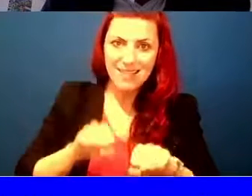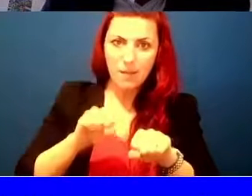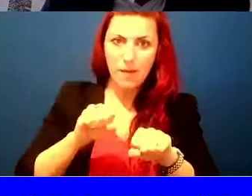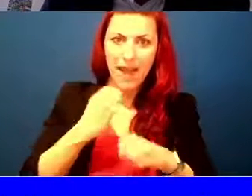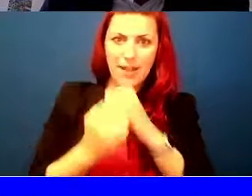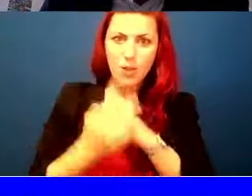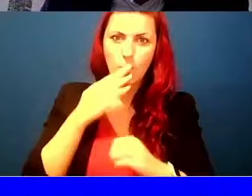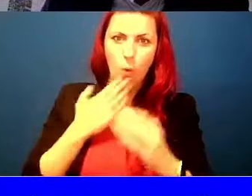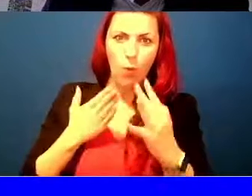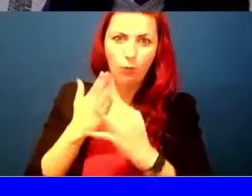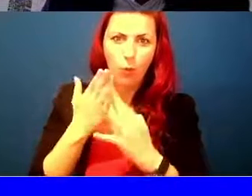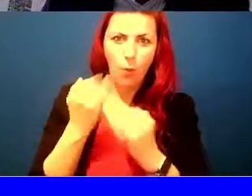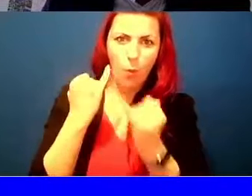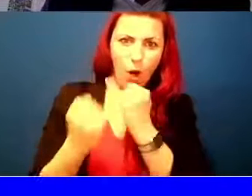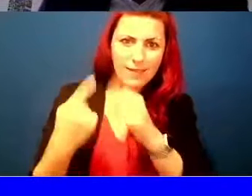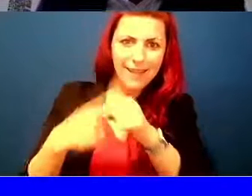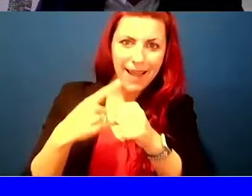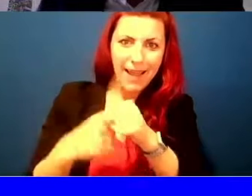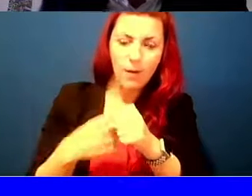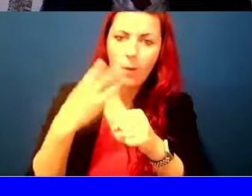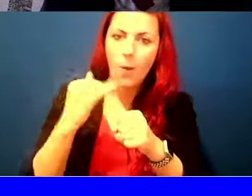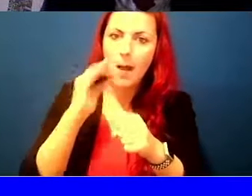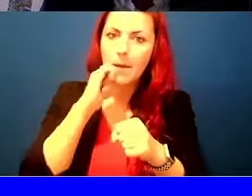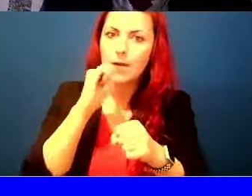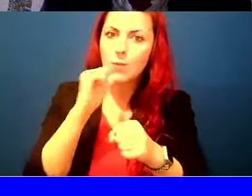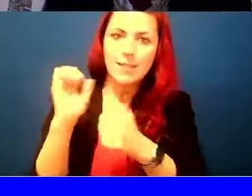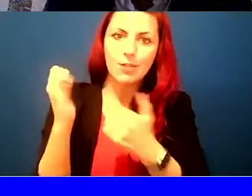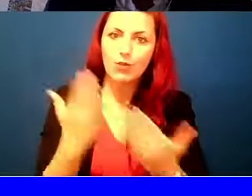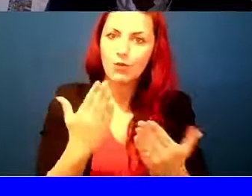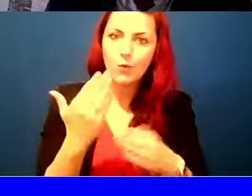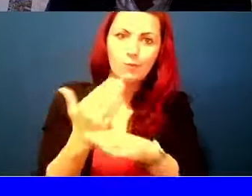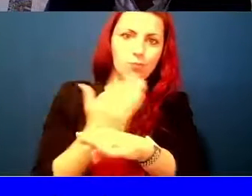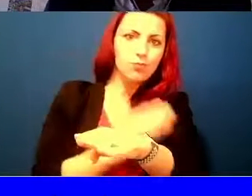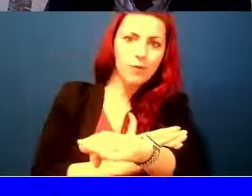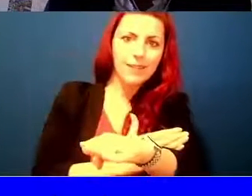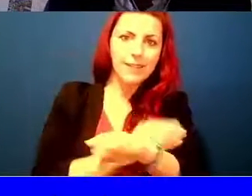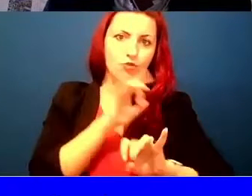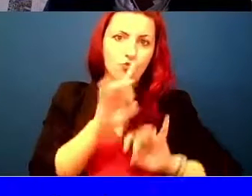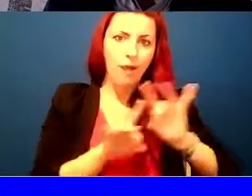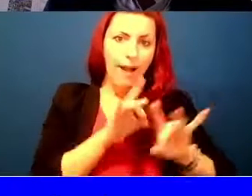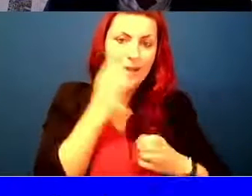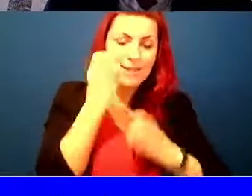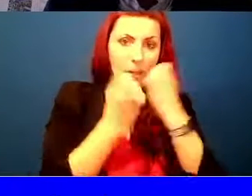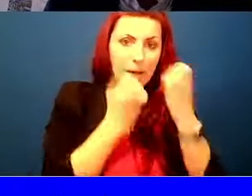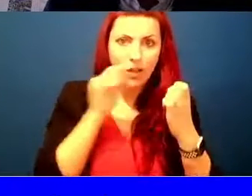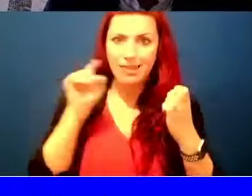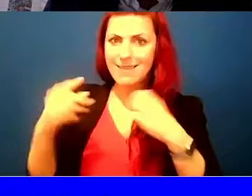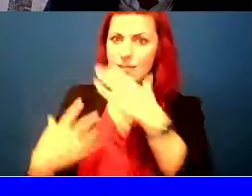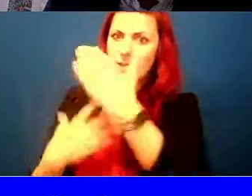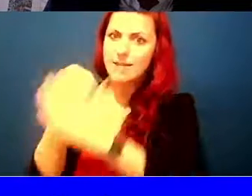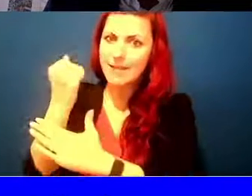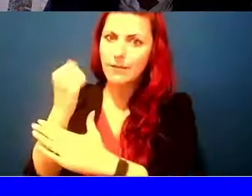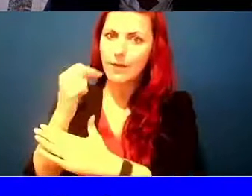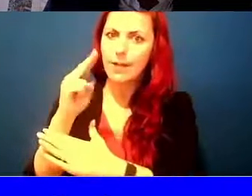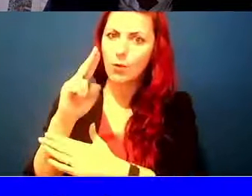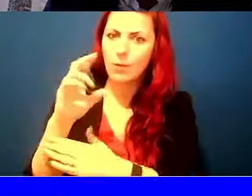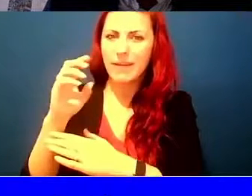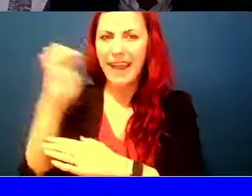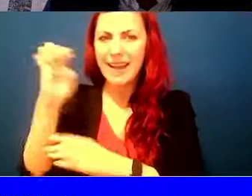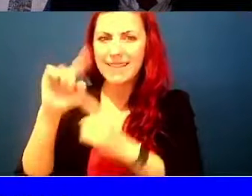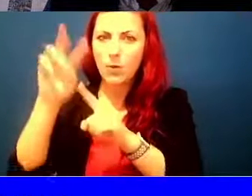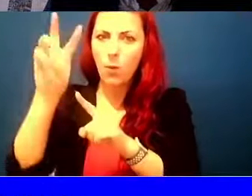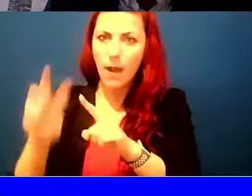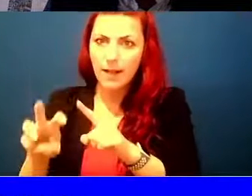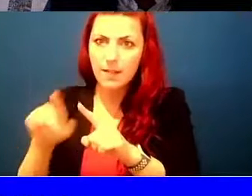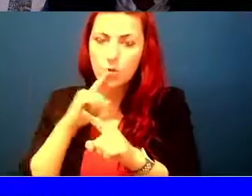introduce pre-trial cross-examination, given that this has been very successful in England and Wales. So a study by the Ministry of Justice has found